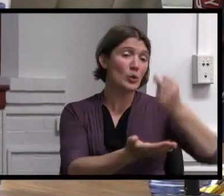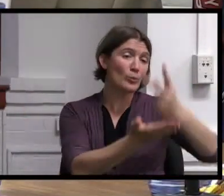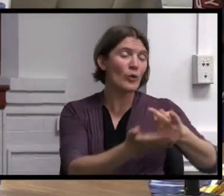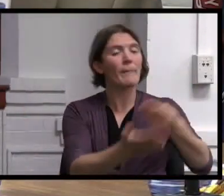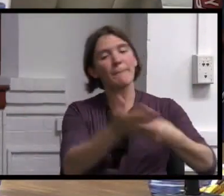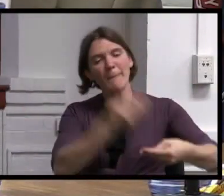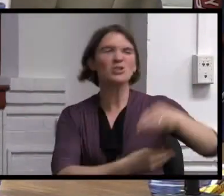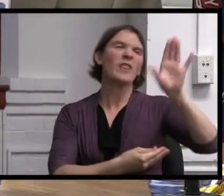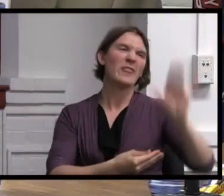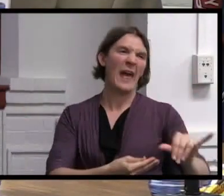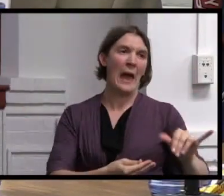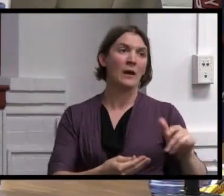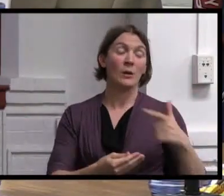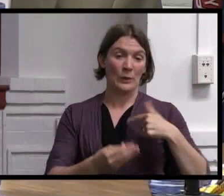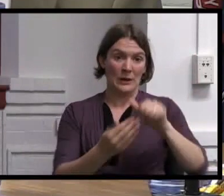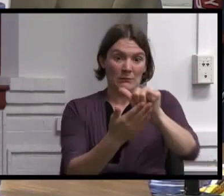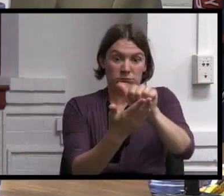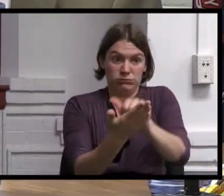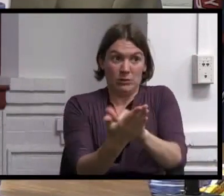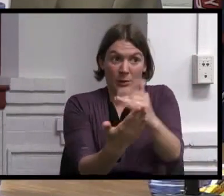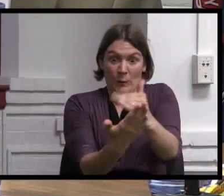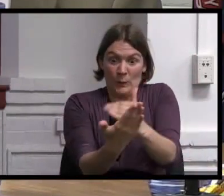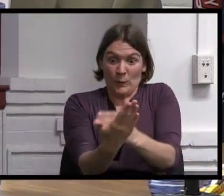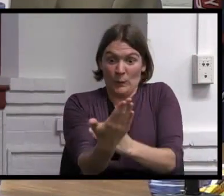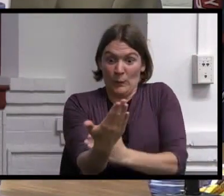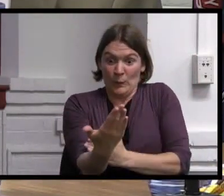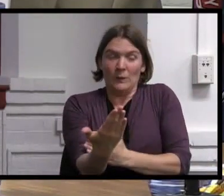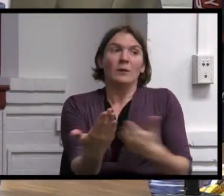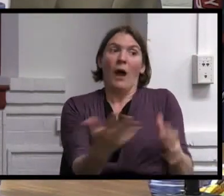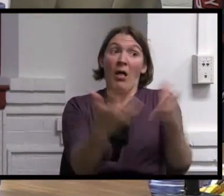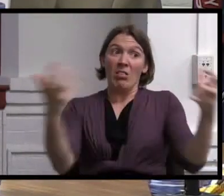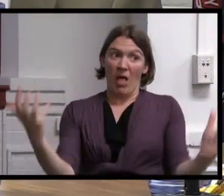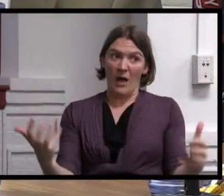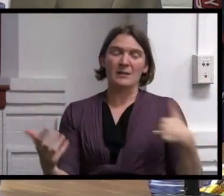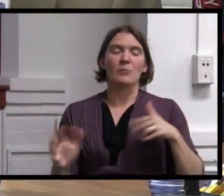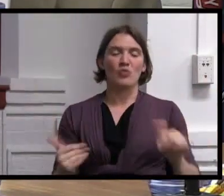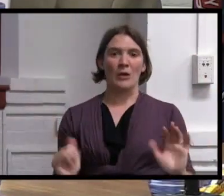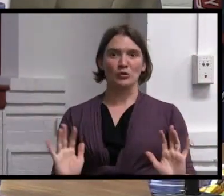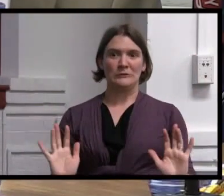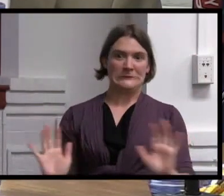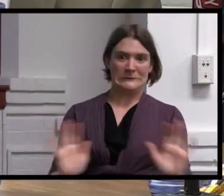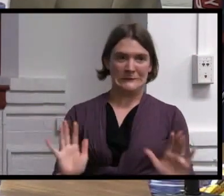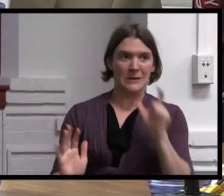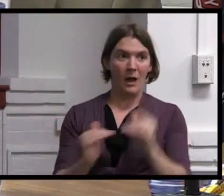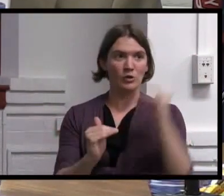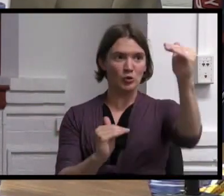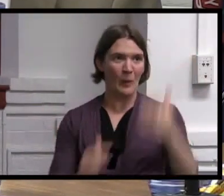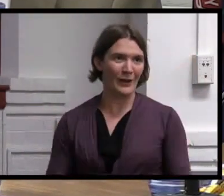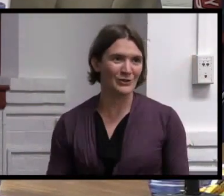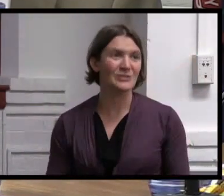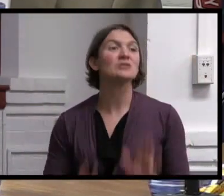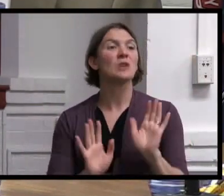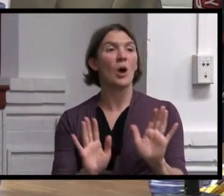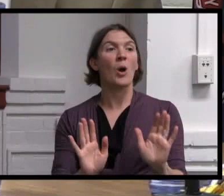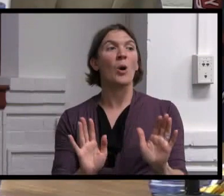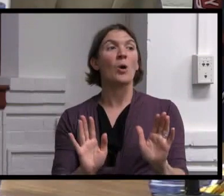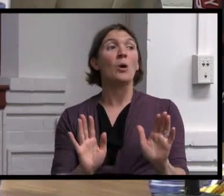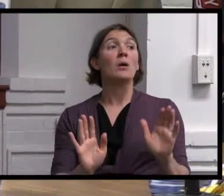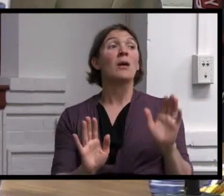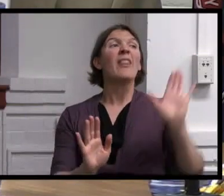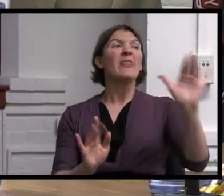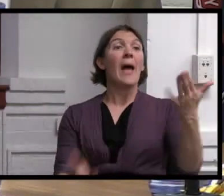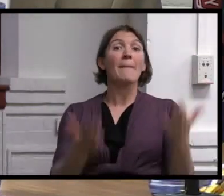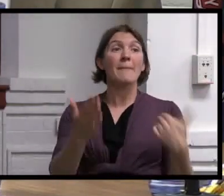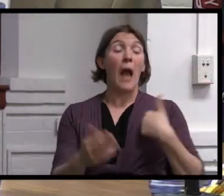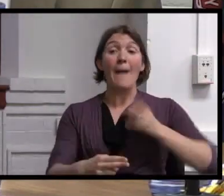things, and we've overloaded the town staff on a lot of things, so we want to make sure we're doing it right. So, I mean, that could conceivably,